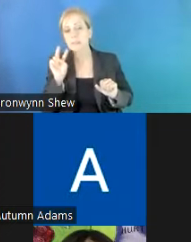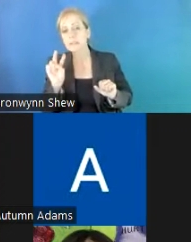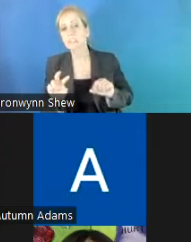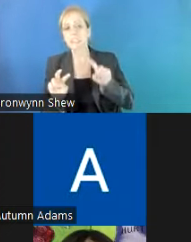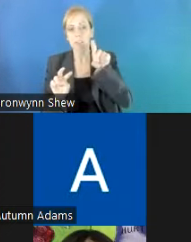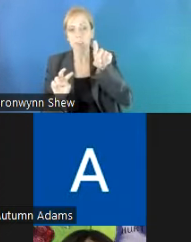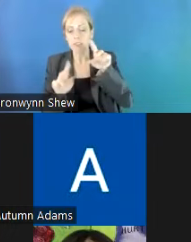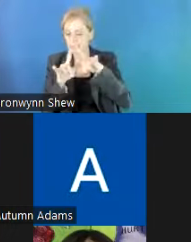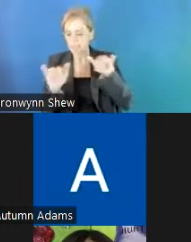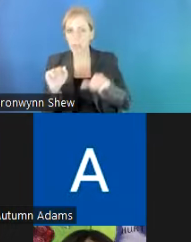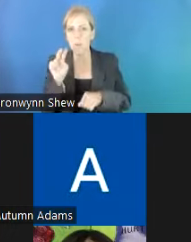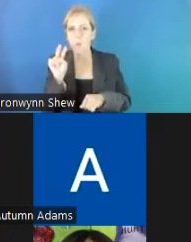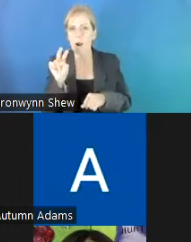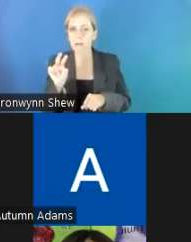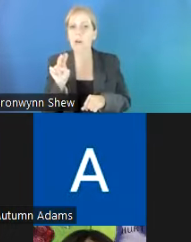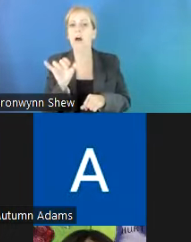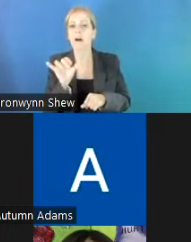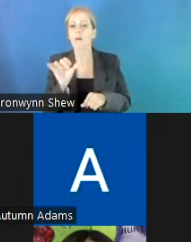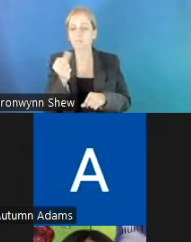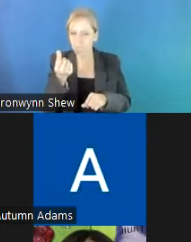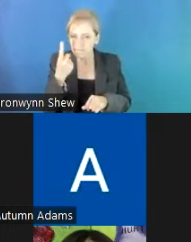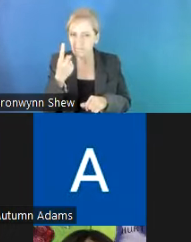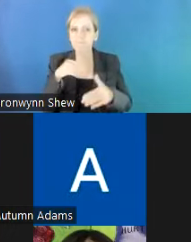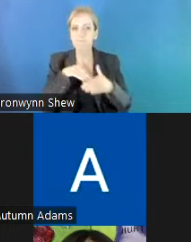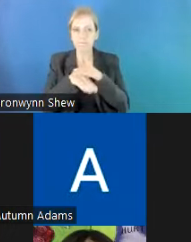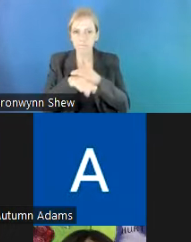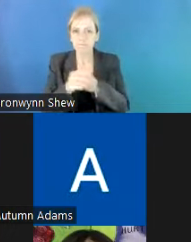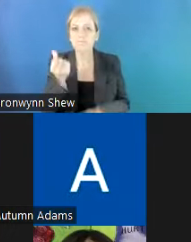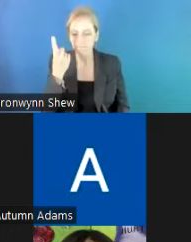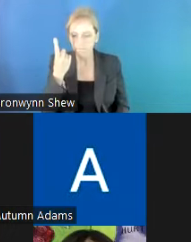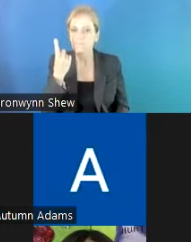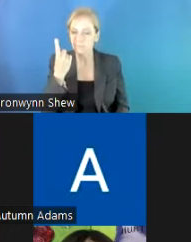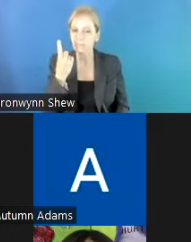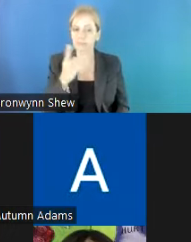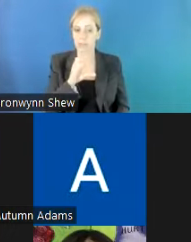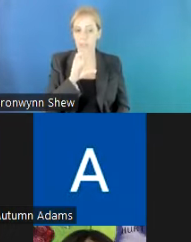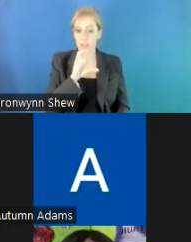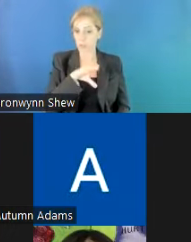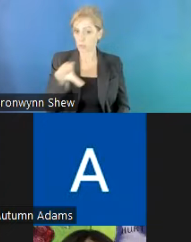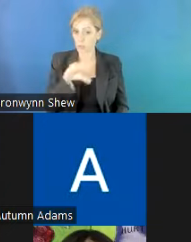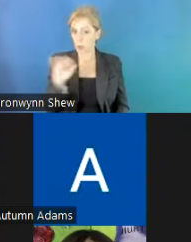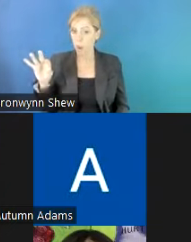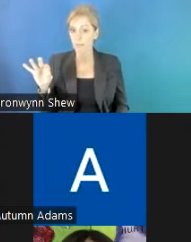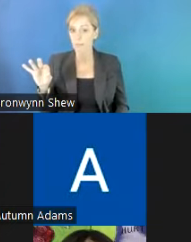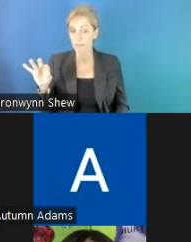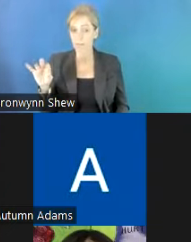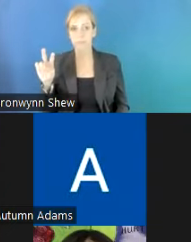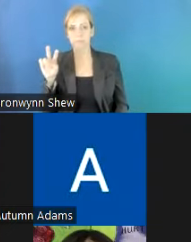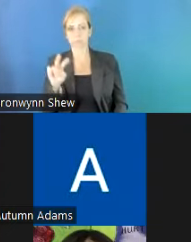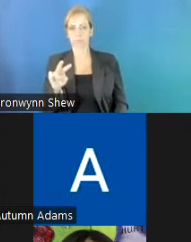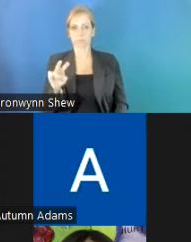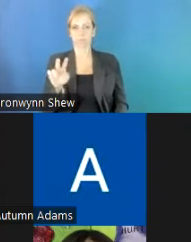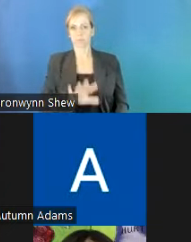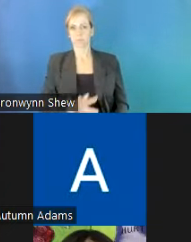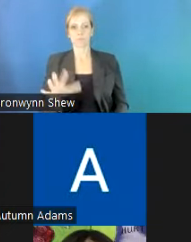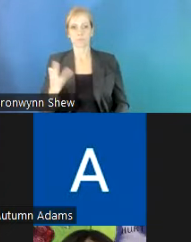going on. You're able to have accessibility. If closed captioning is off, and then the survivor has